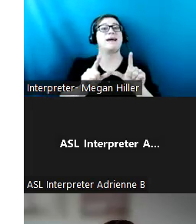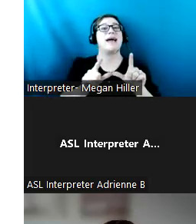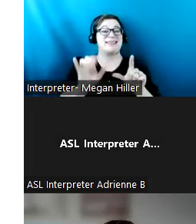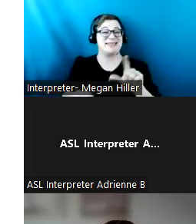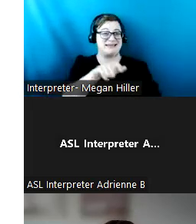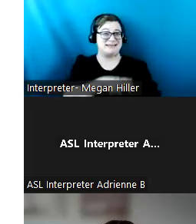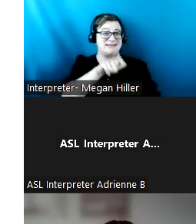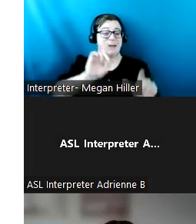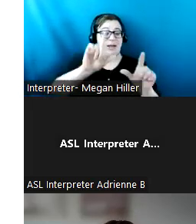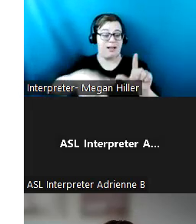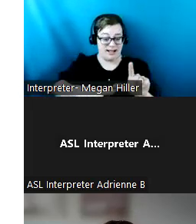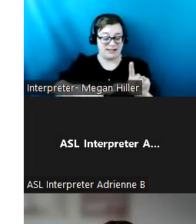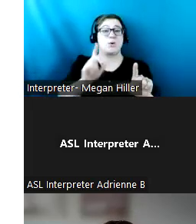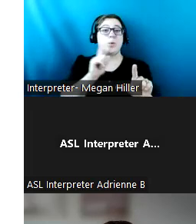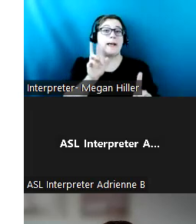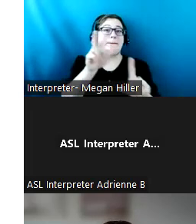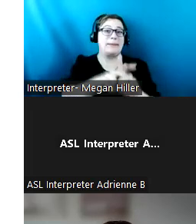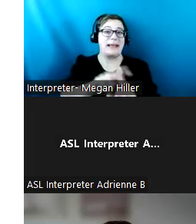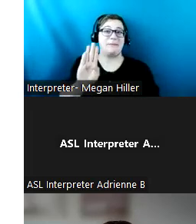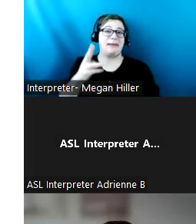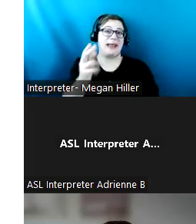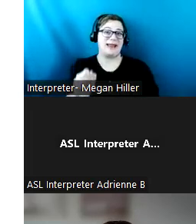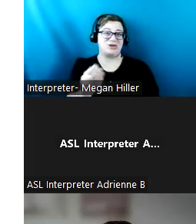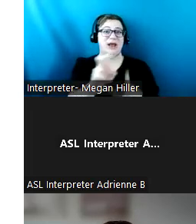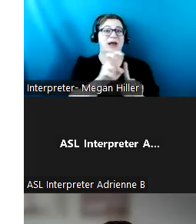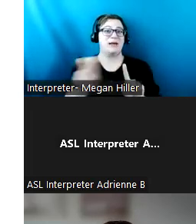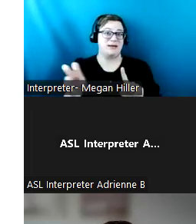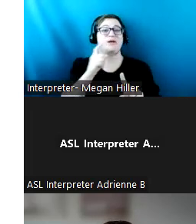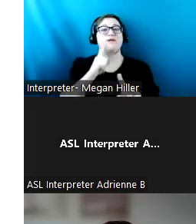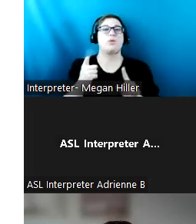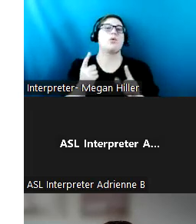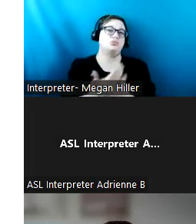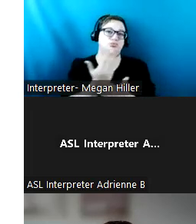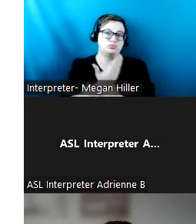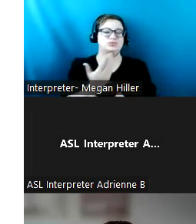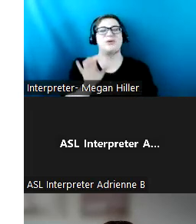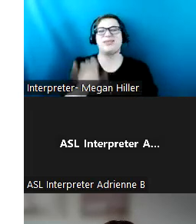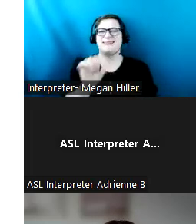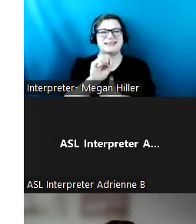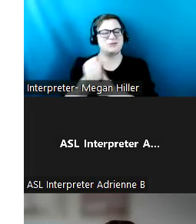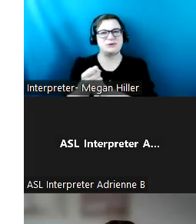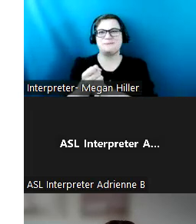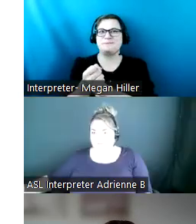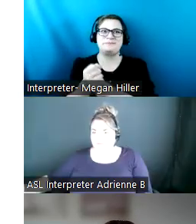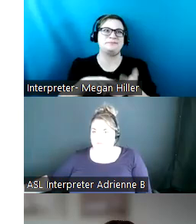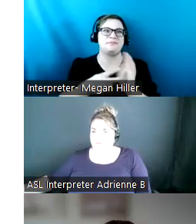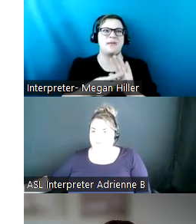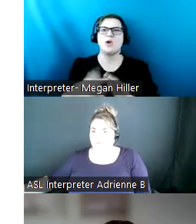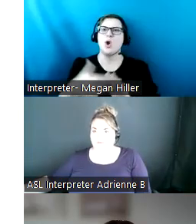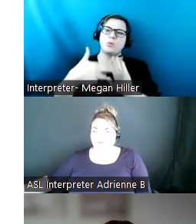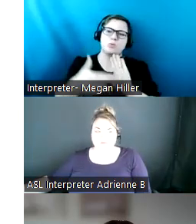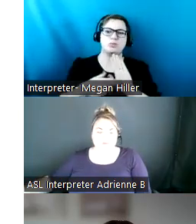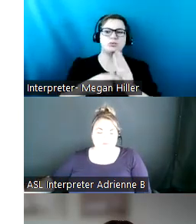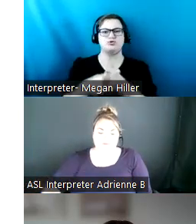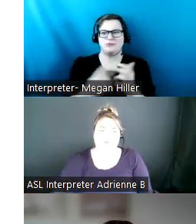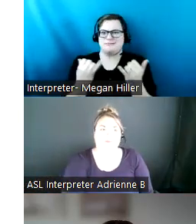the provider would apply to the BHA to renew. So this is not a situation where we say rules are effective